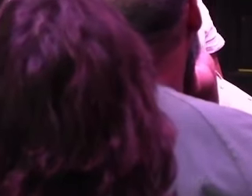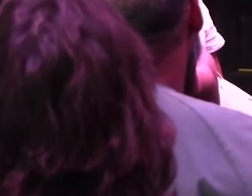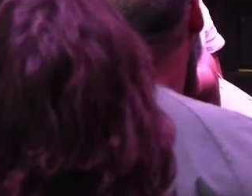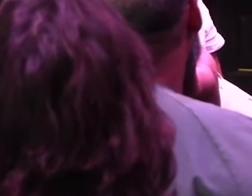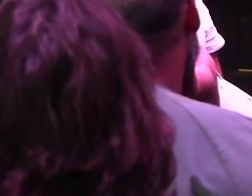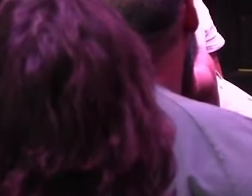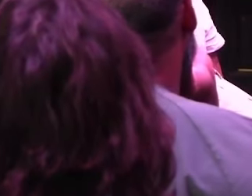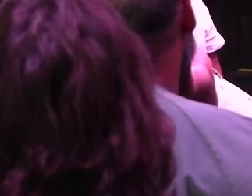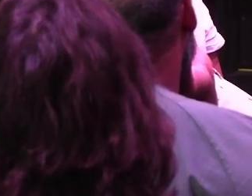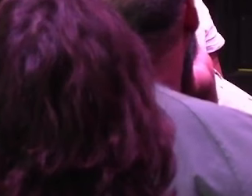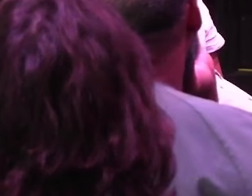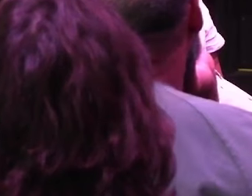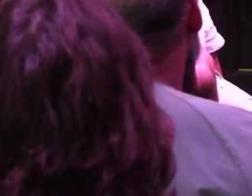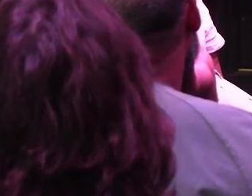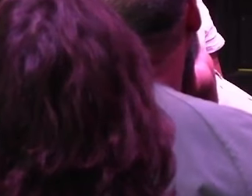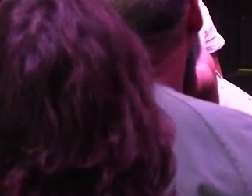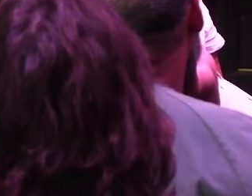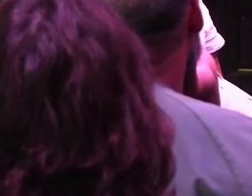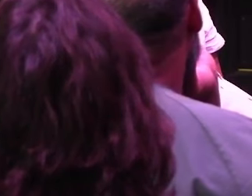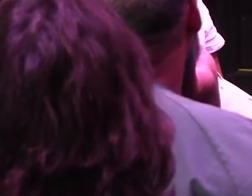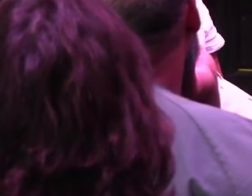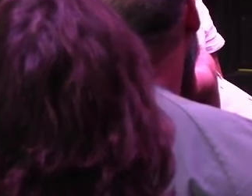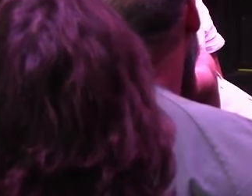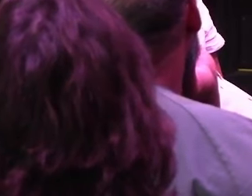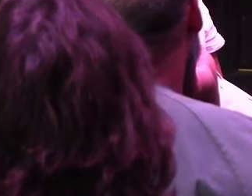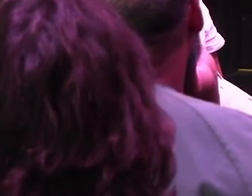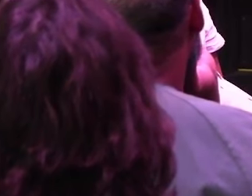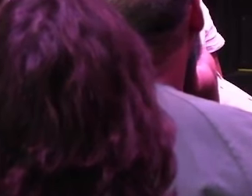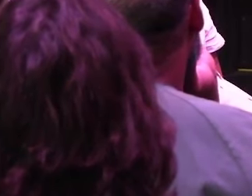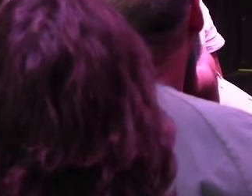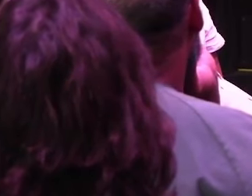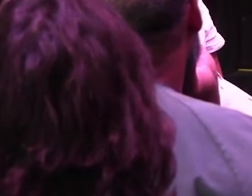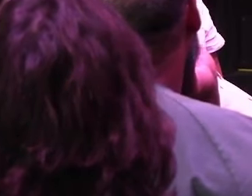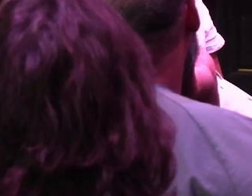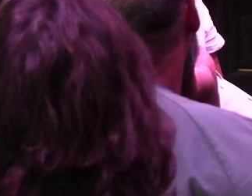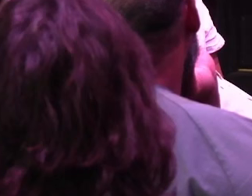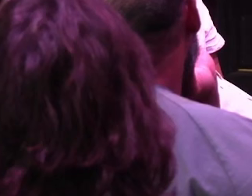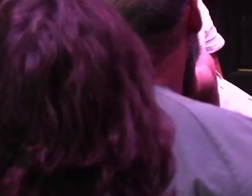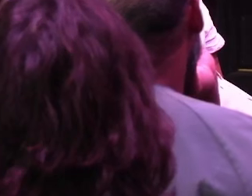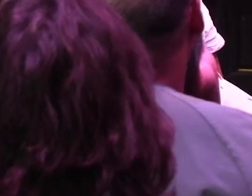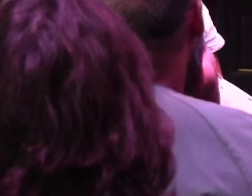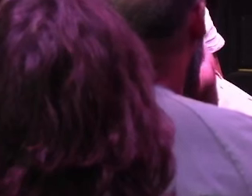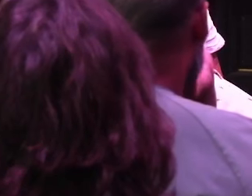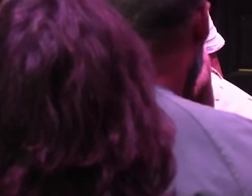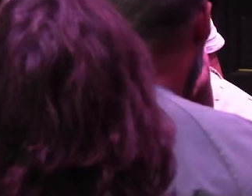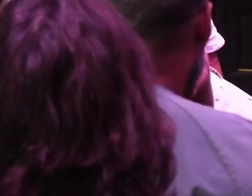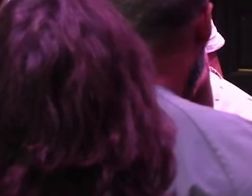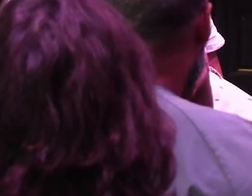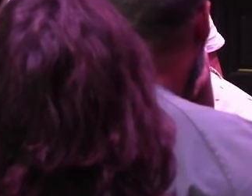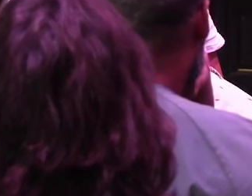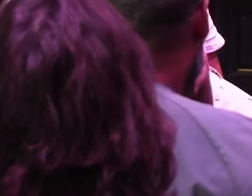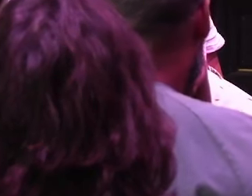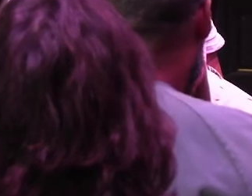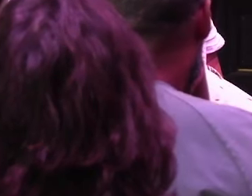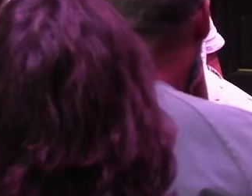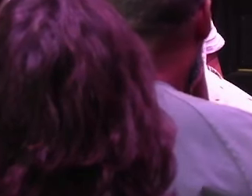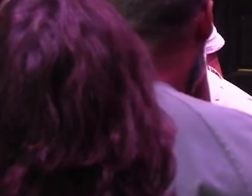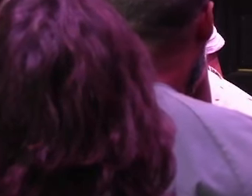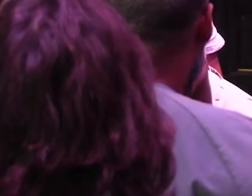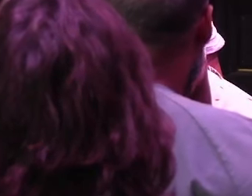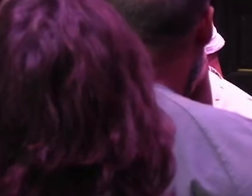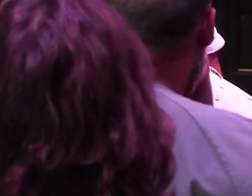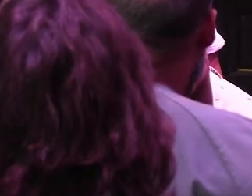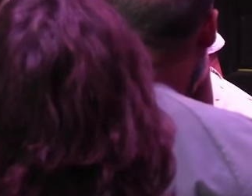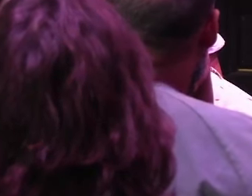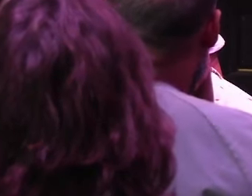maybe articulate it. The graying of amateur to professional and the role that someone who has dedicated their lives to